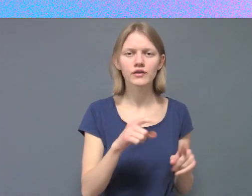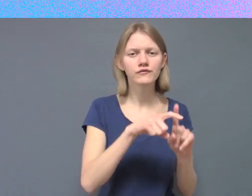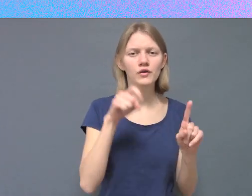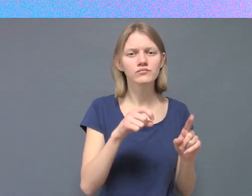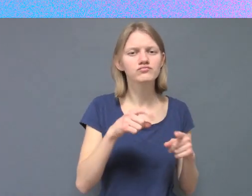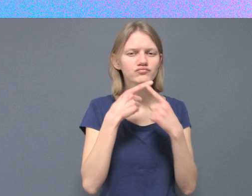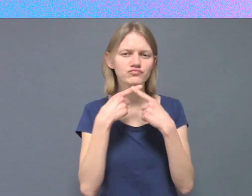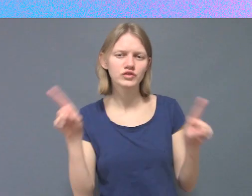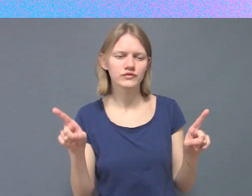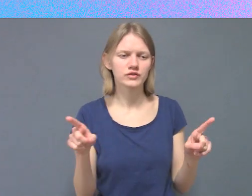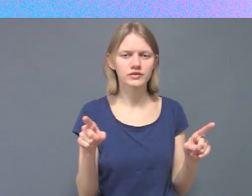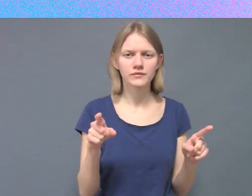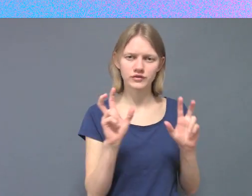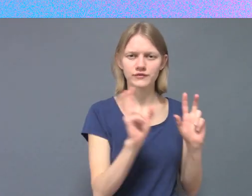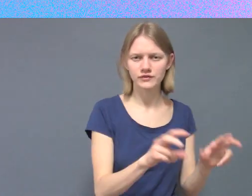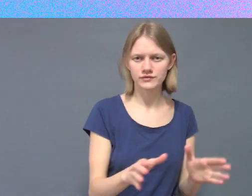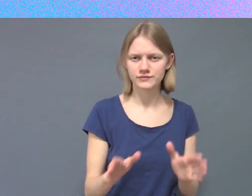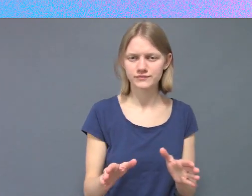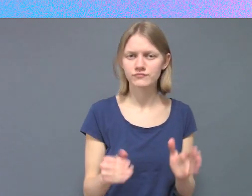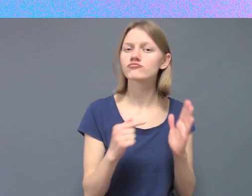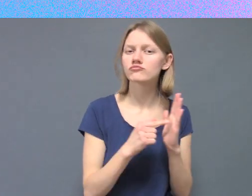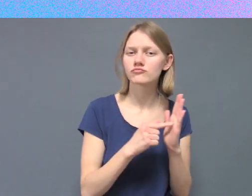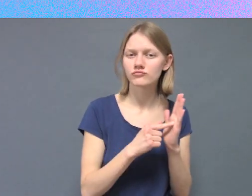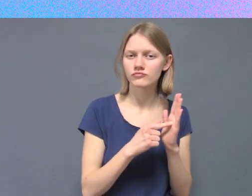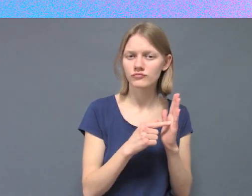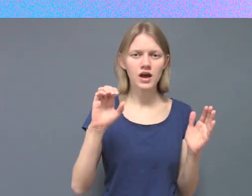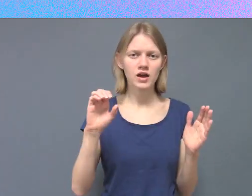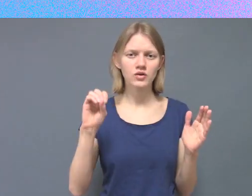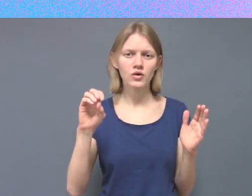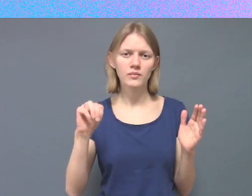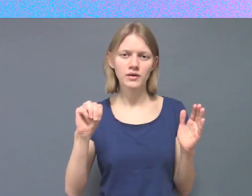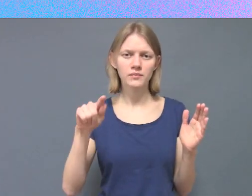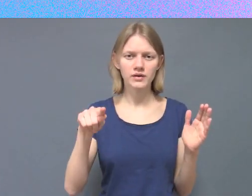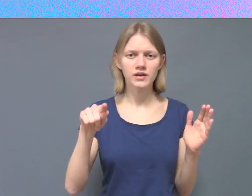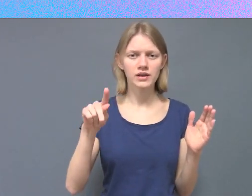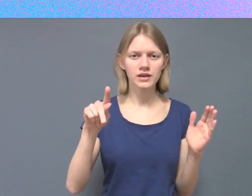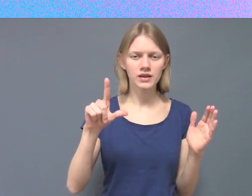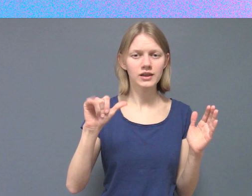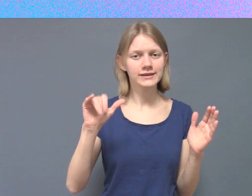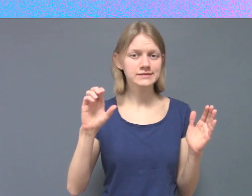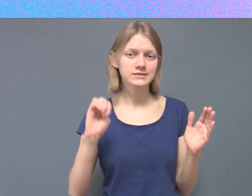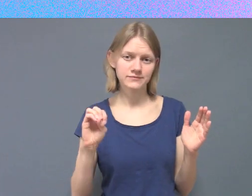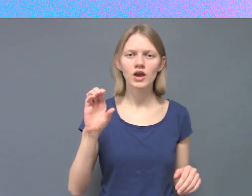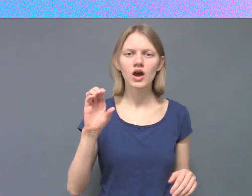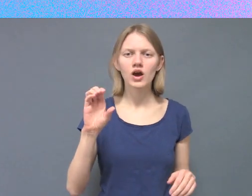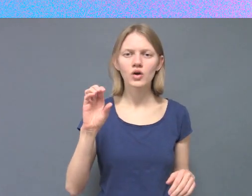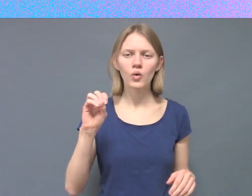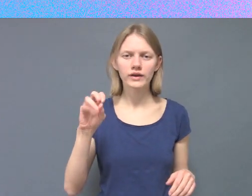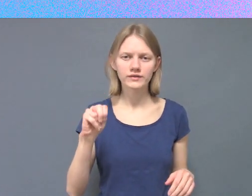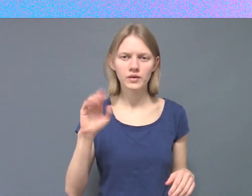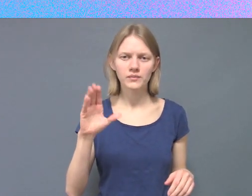O1 Labs received a total of $18.5 million from companies and investors such as Accomplice,